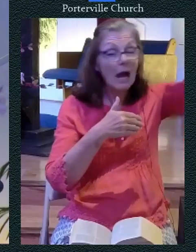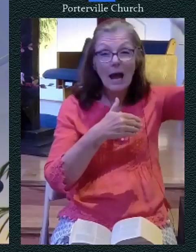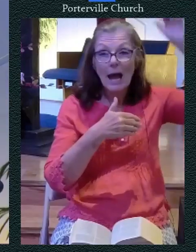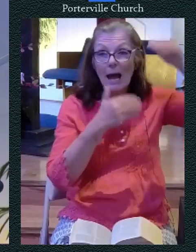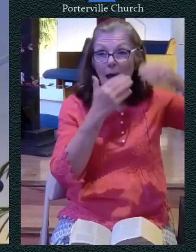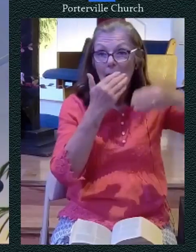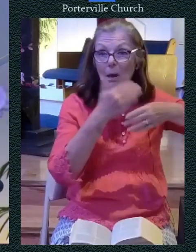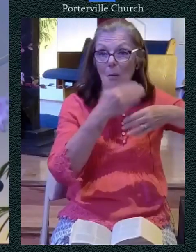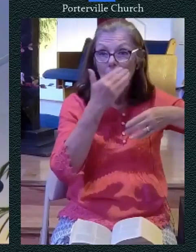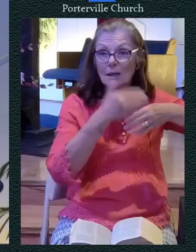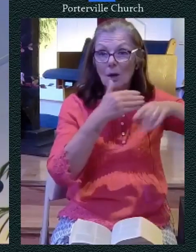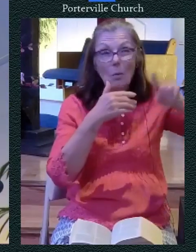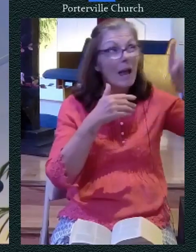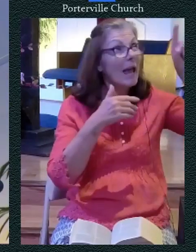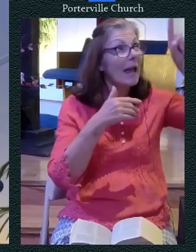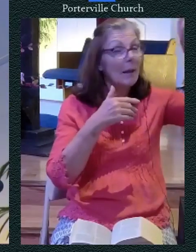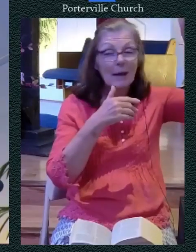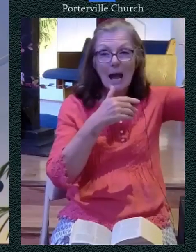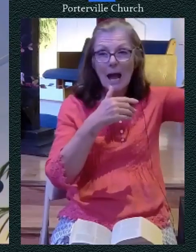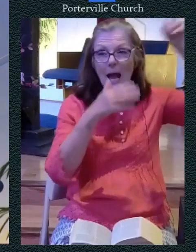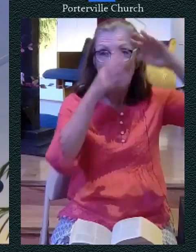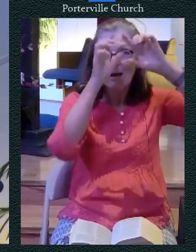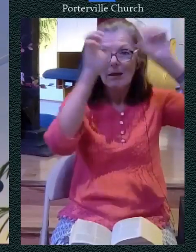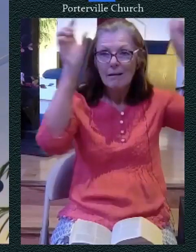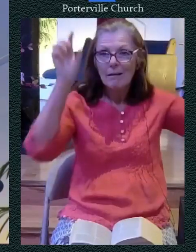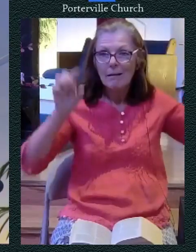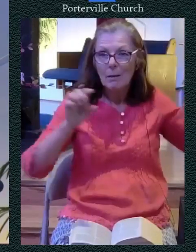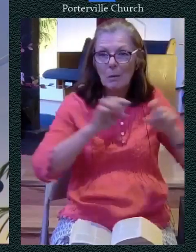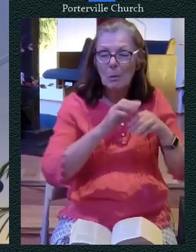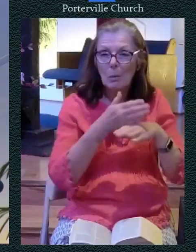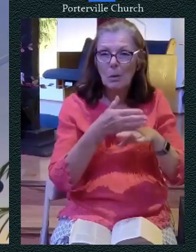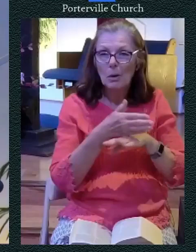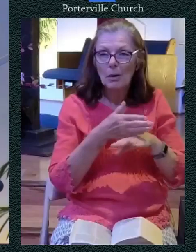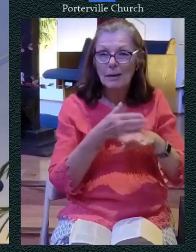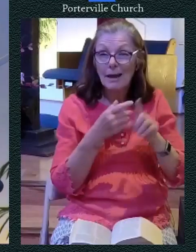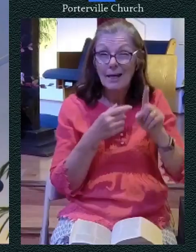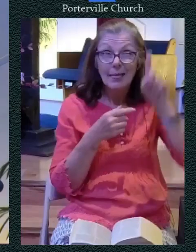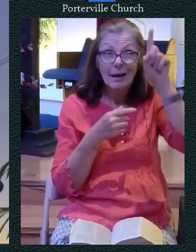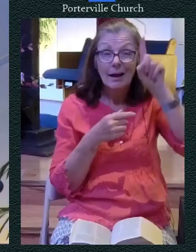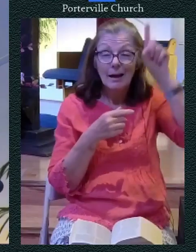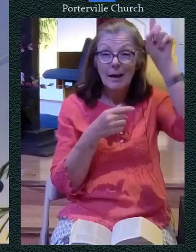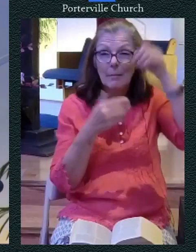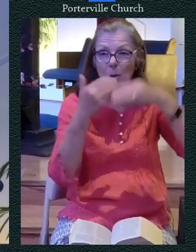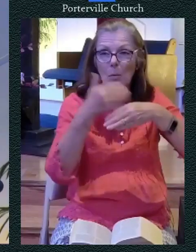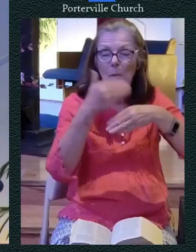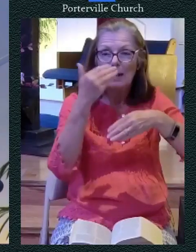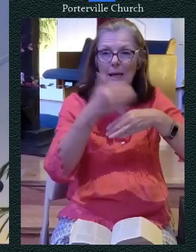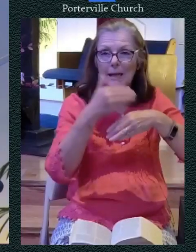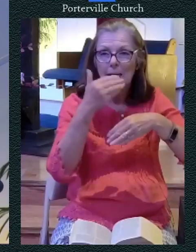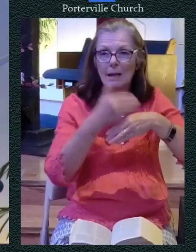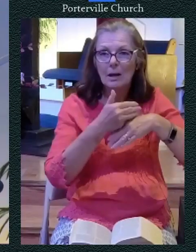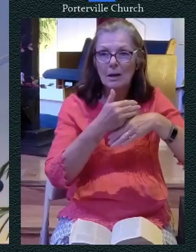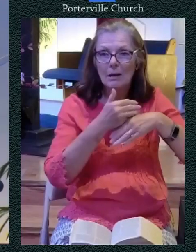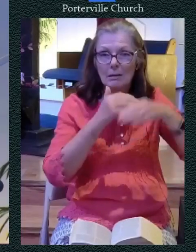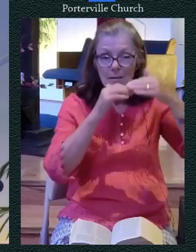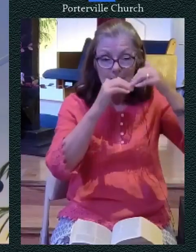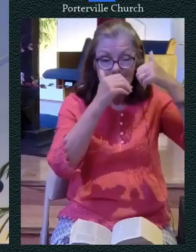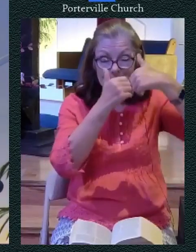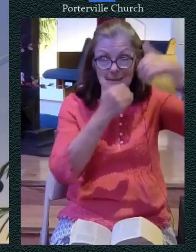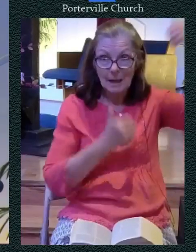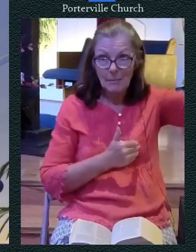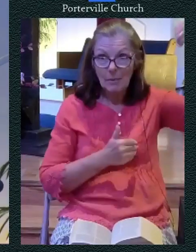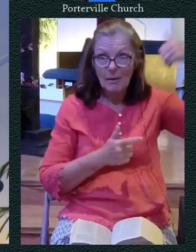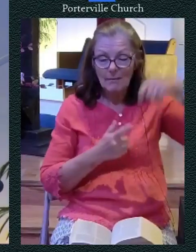kitchen there with kind of wood frame. And so the upper windows were separated, fortunately, from the lower windows, because